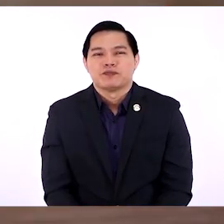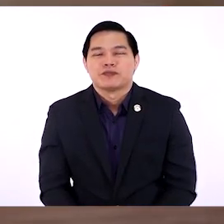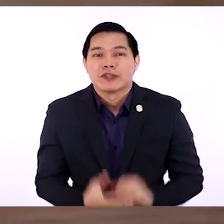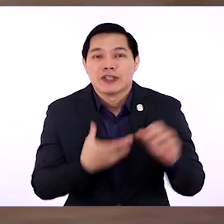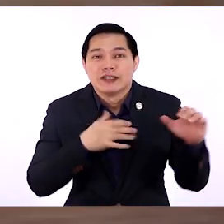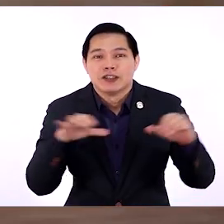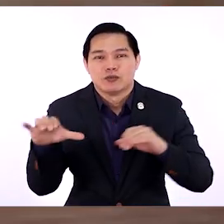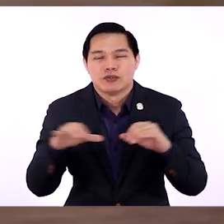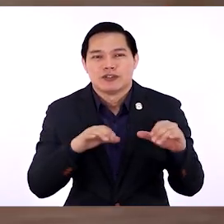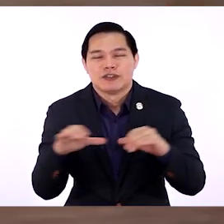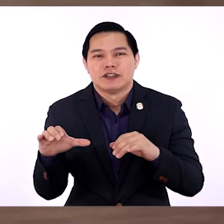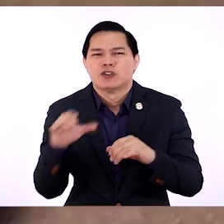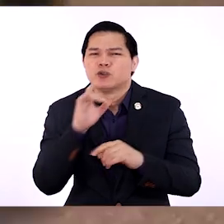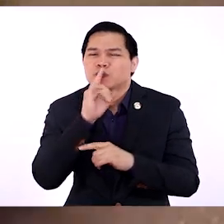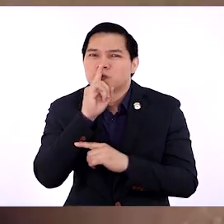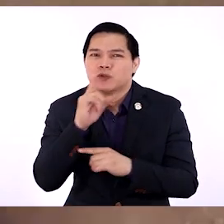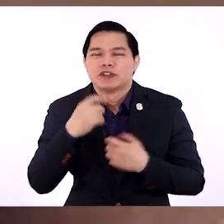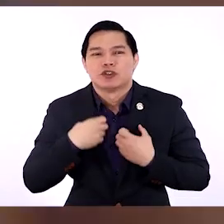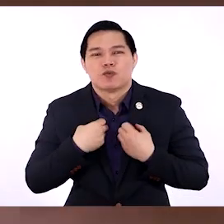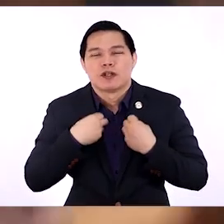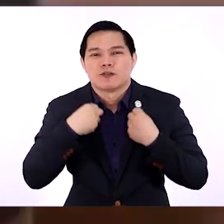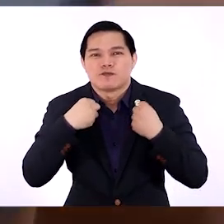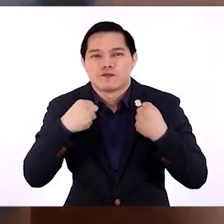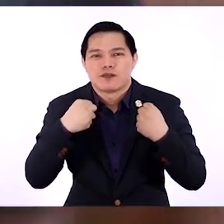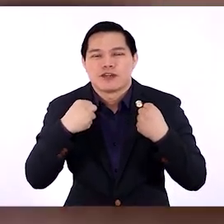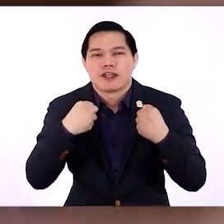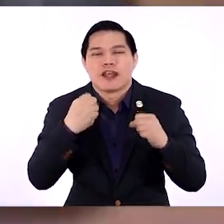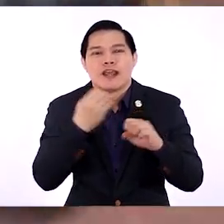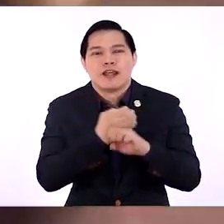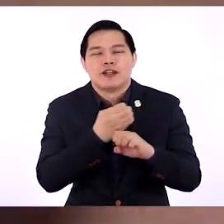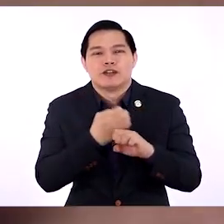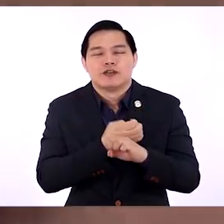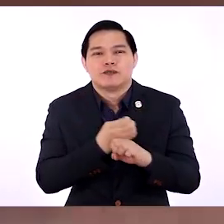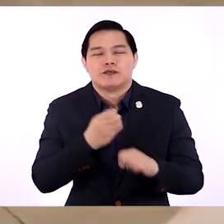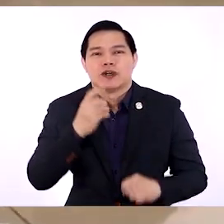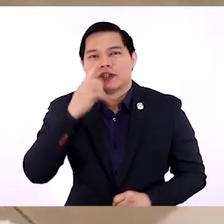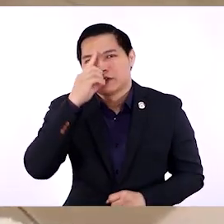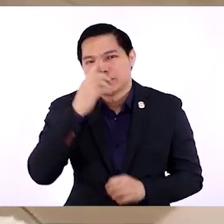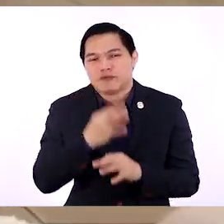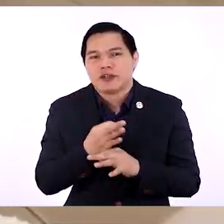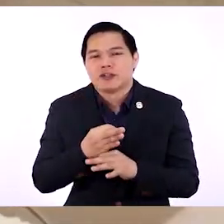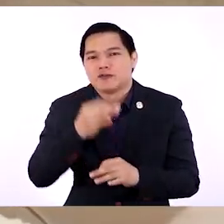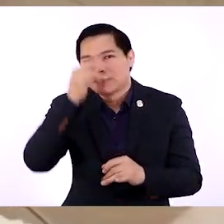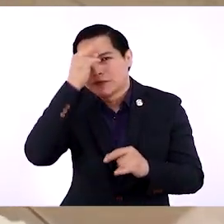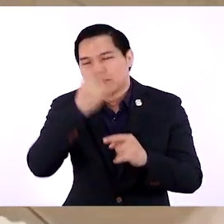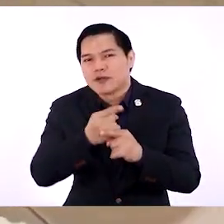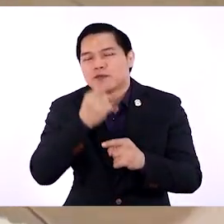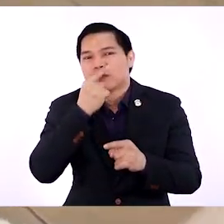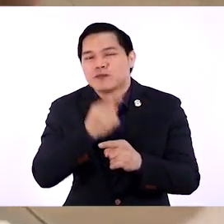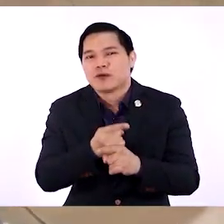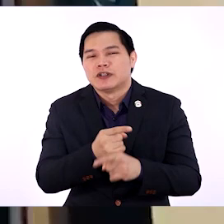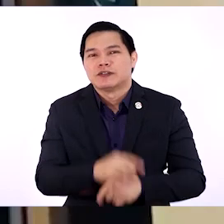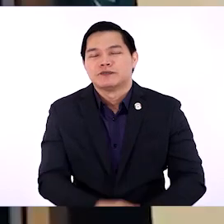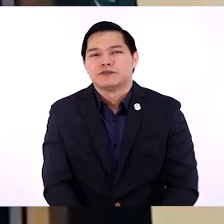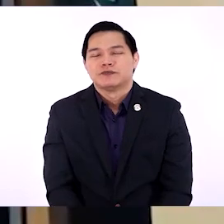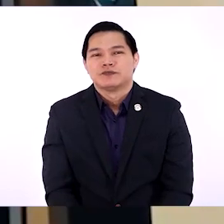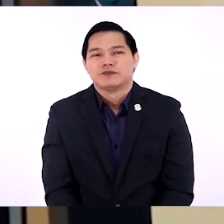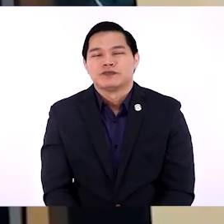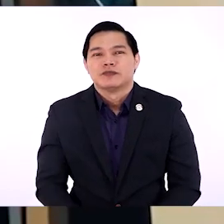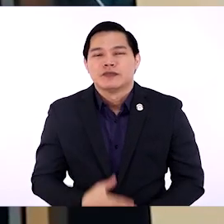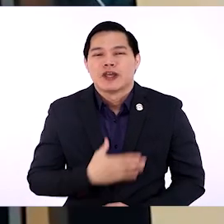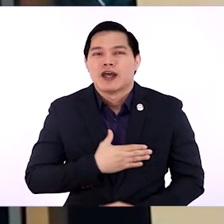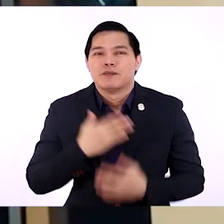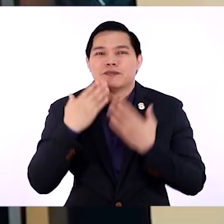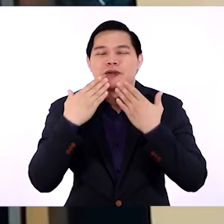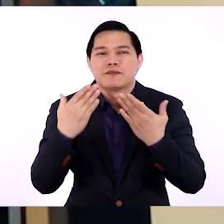Activities as such truly strengthen and edify the love of the brotherhood and the faith of the brethren as well. I am grateful